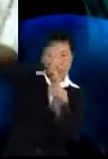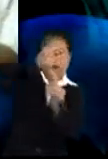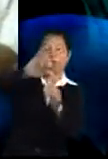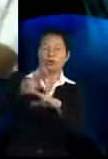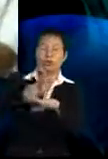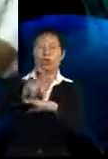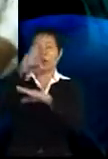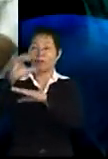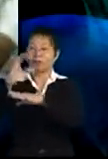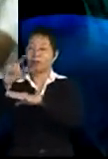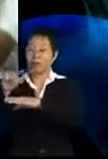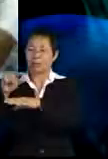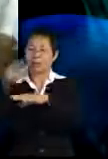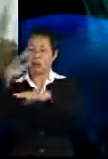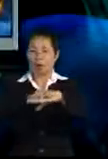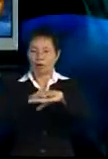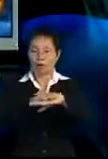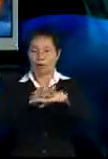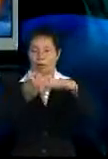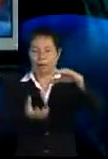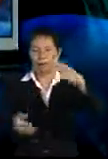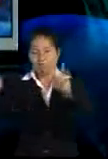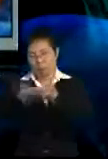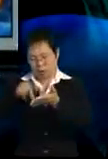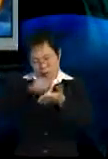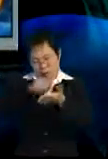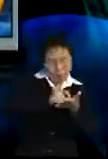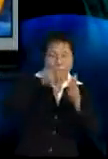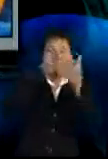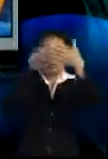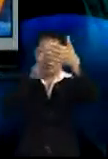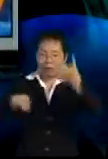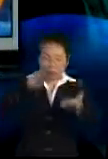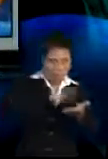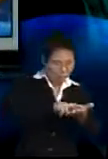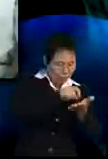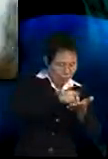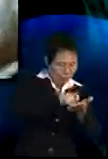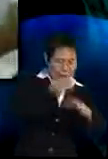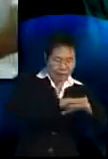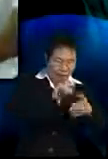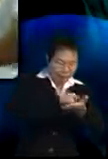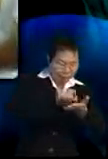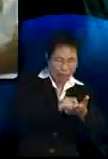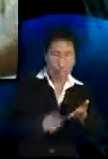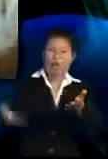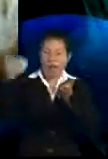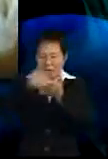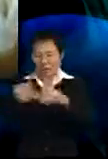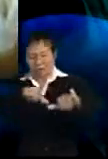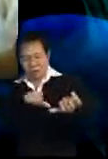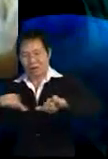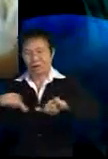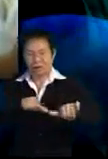weight on the pen. Record the reading on the ruler in a table. Repeat the